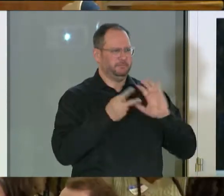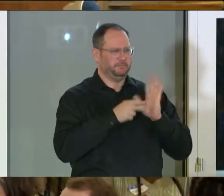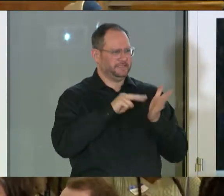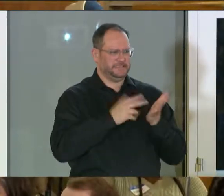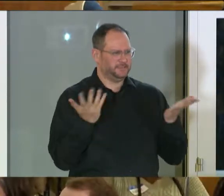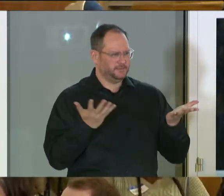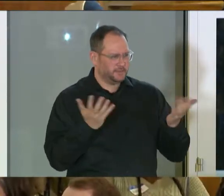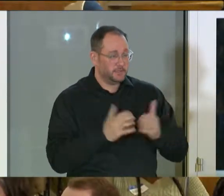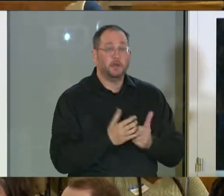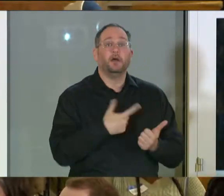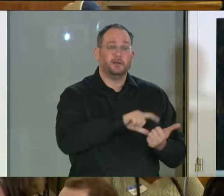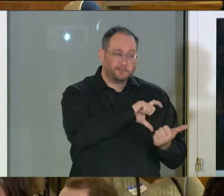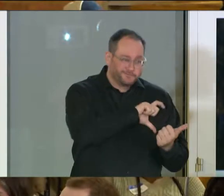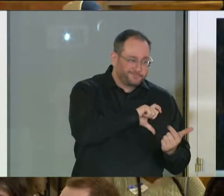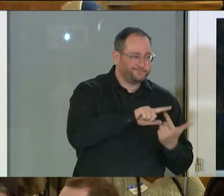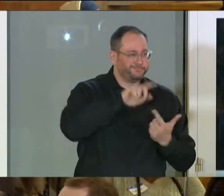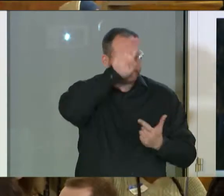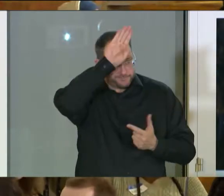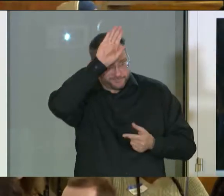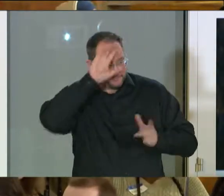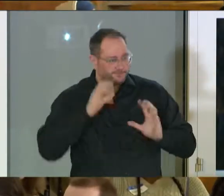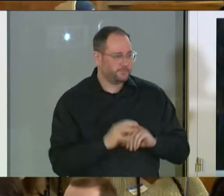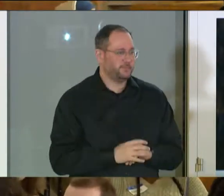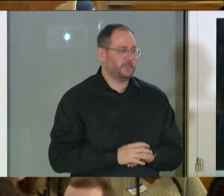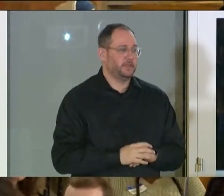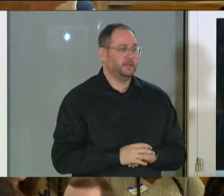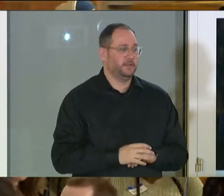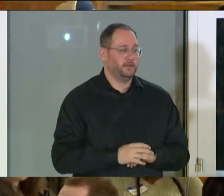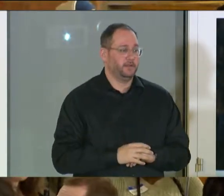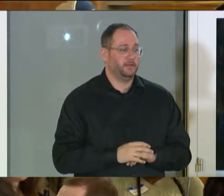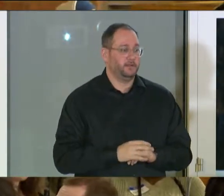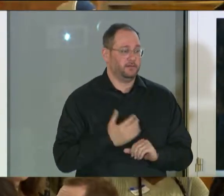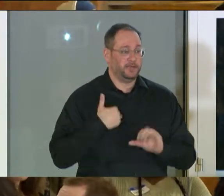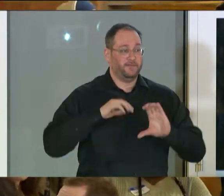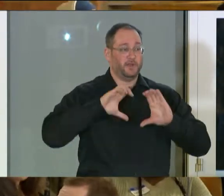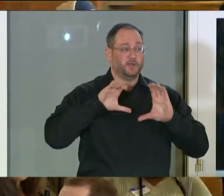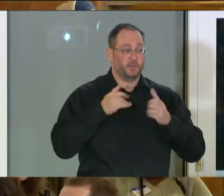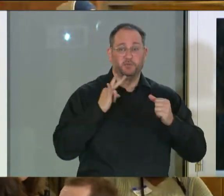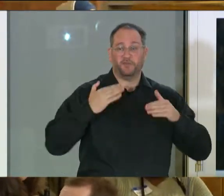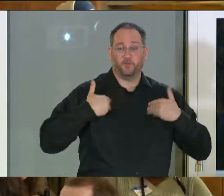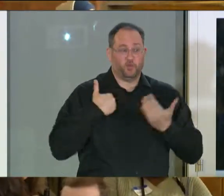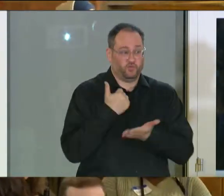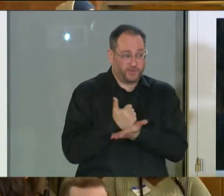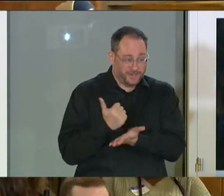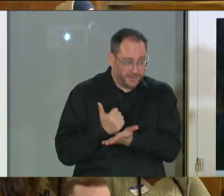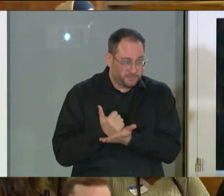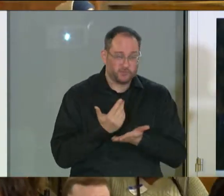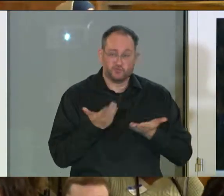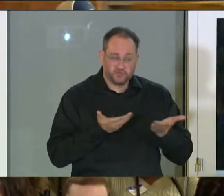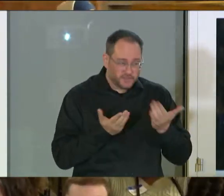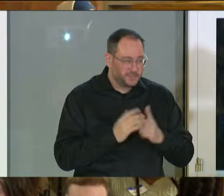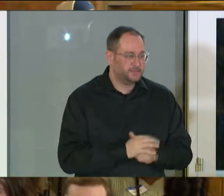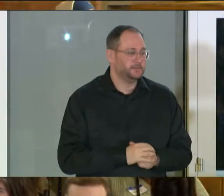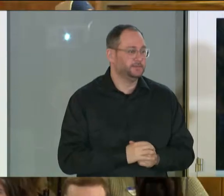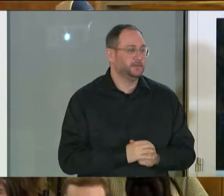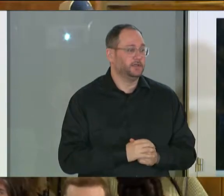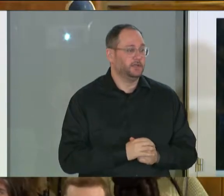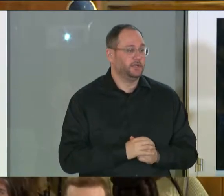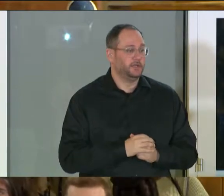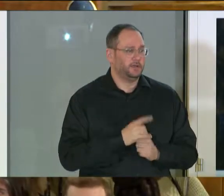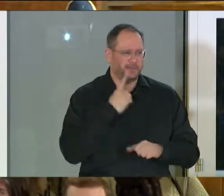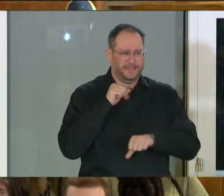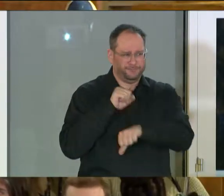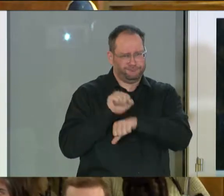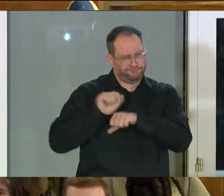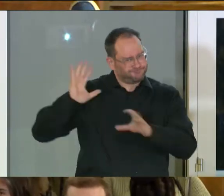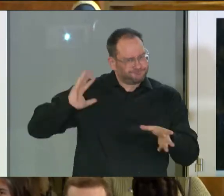the Department of Youth Rehabilitation Services, which has led the country in restorative justice over the past 10 years. We have the Office of Neighborhood